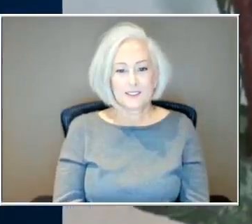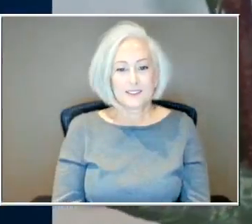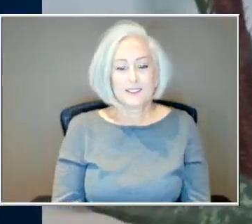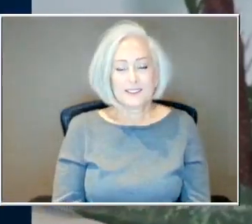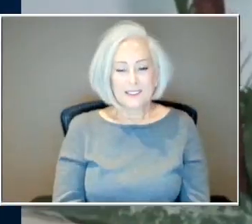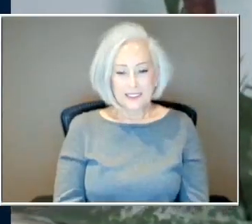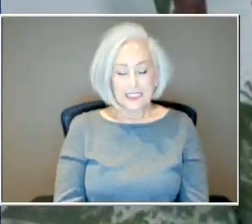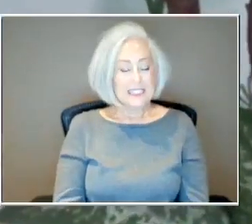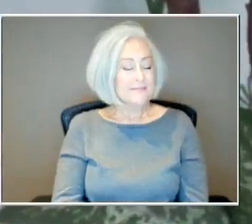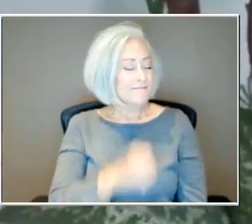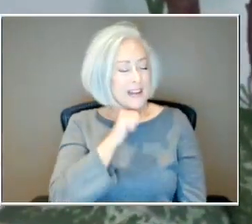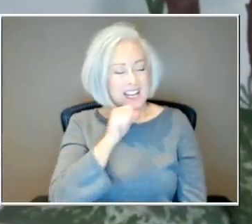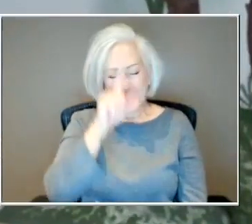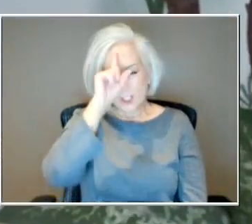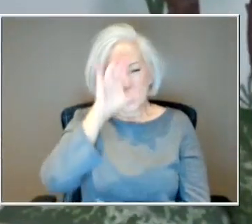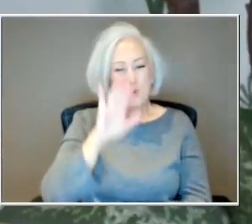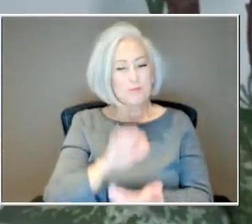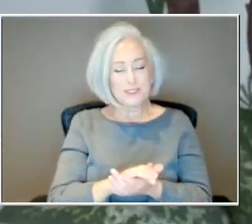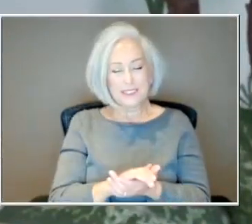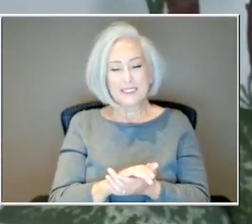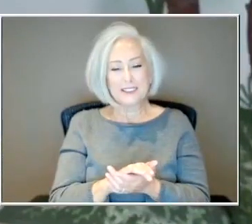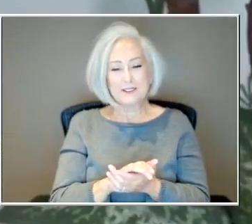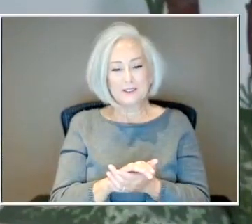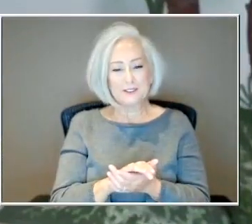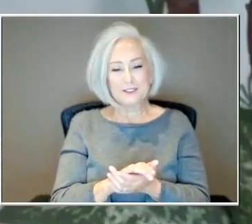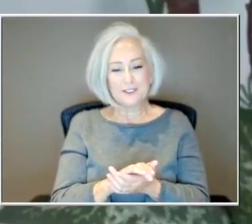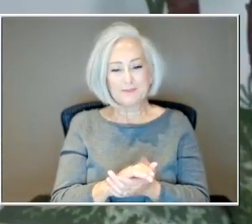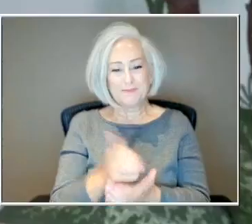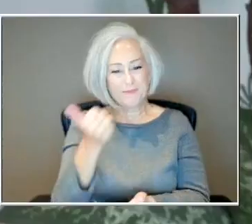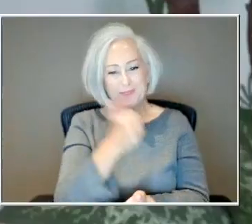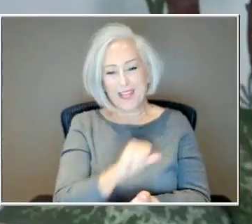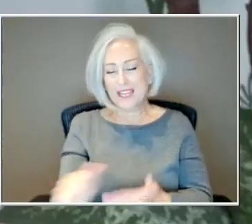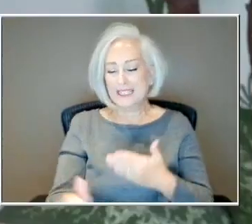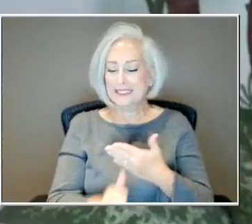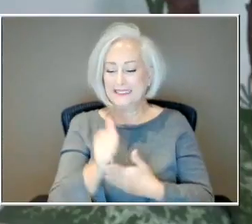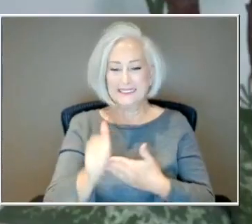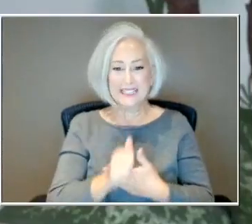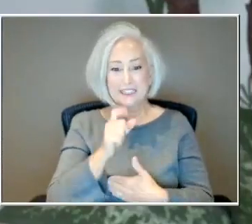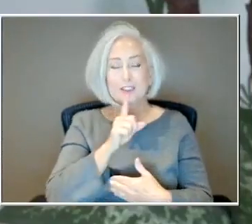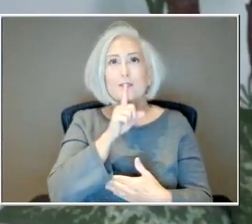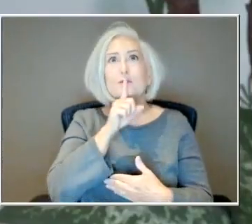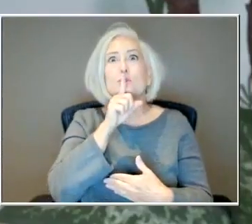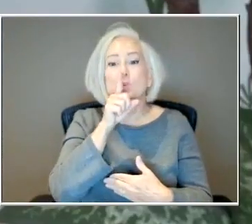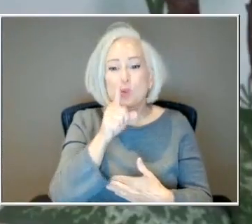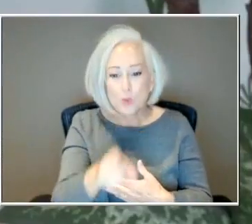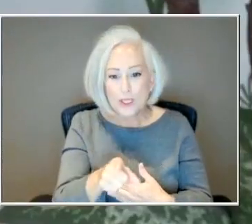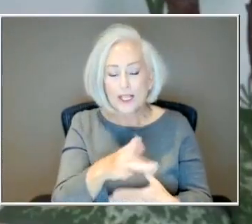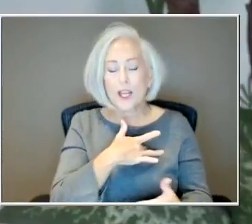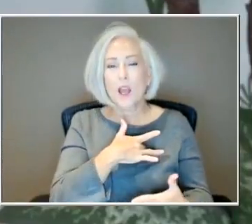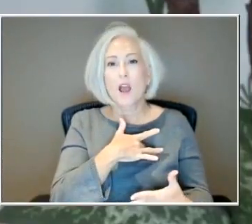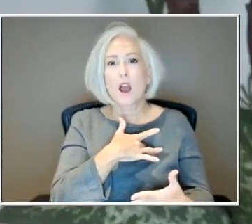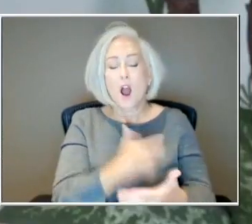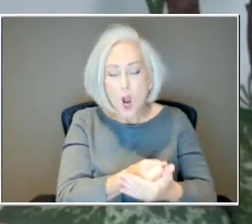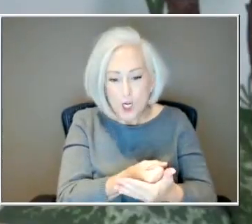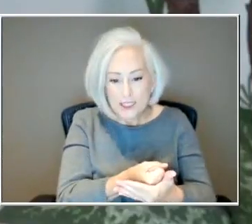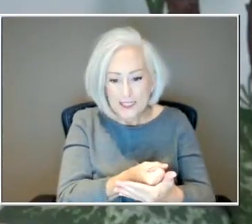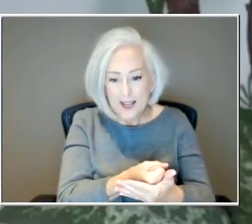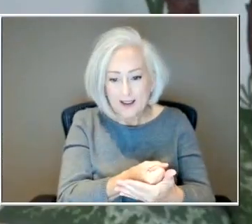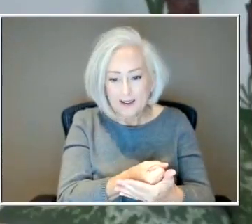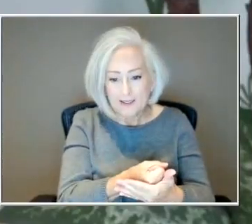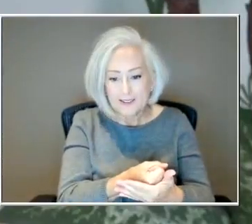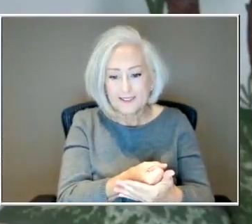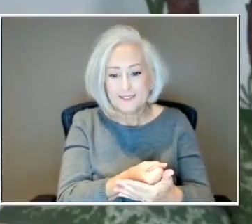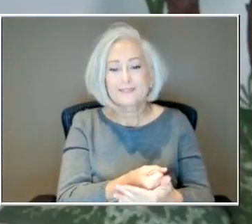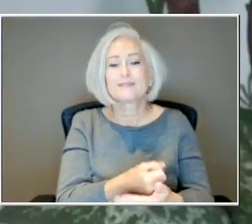I don't believe there is any danger of really having your heart stop or having a heart attack. It would